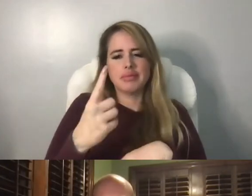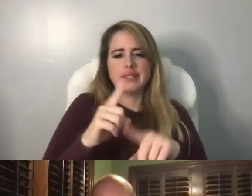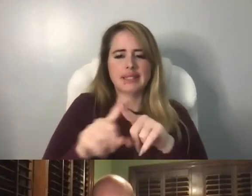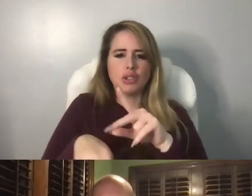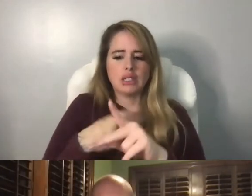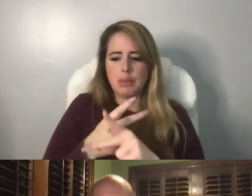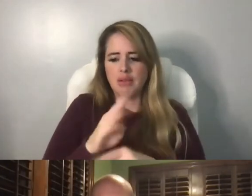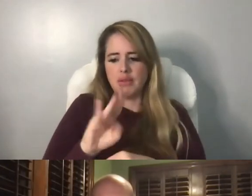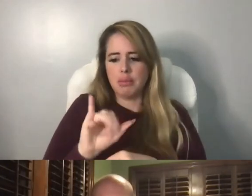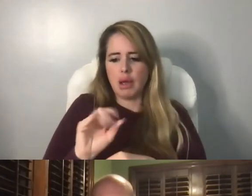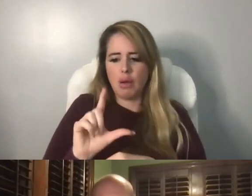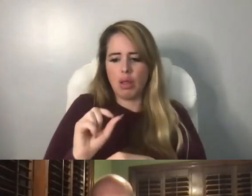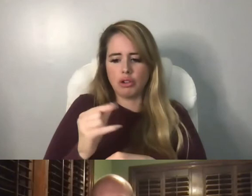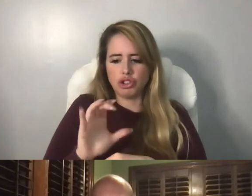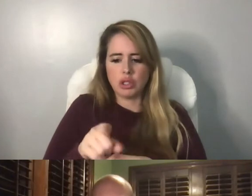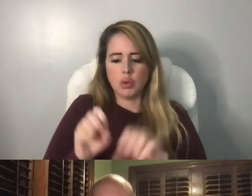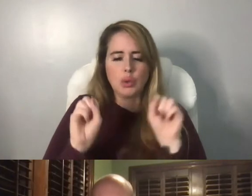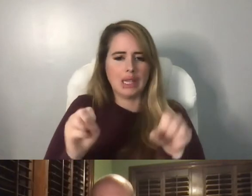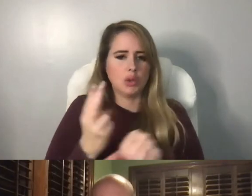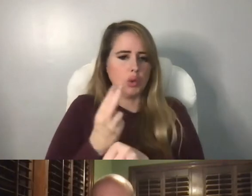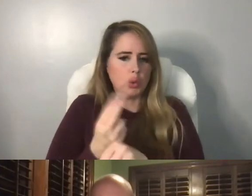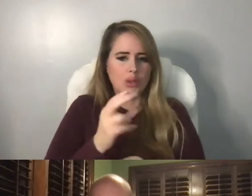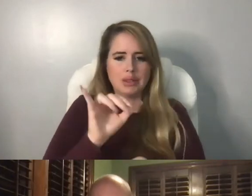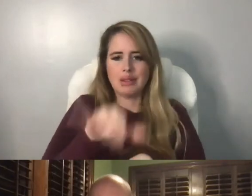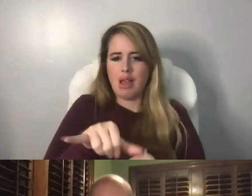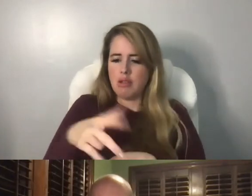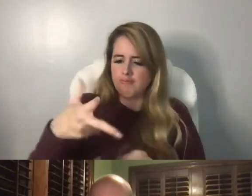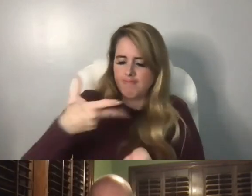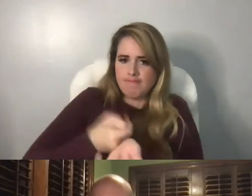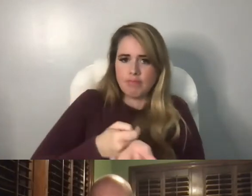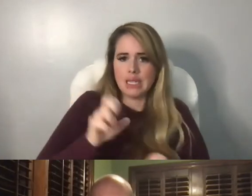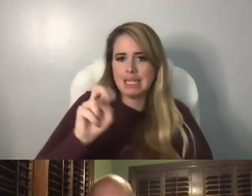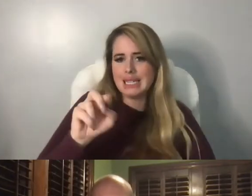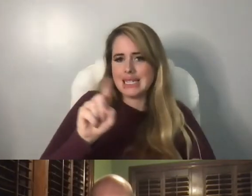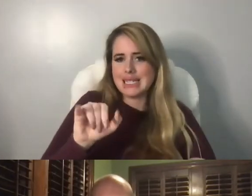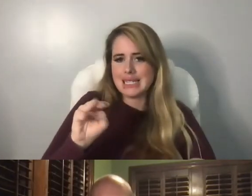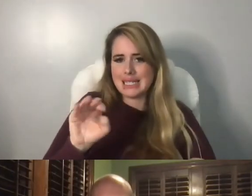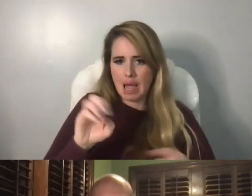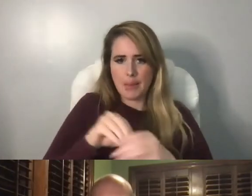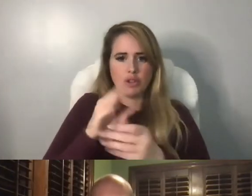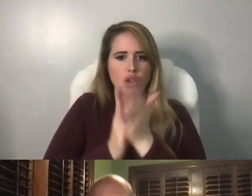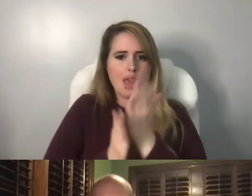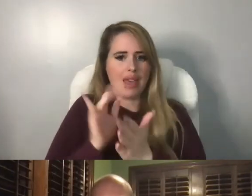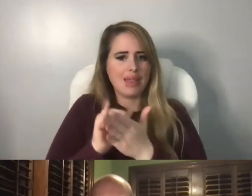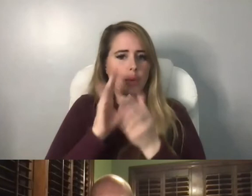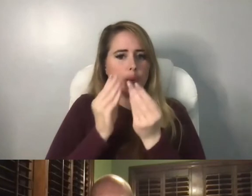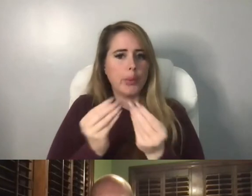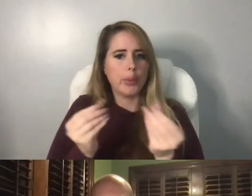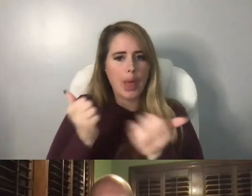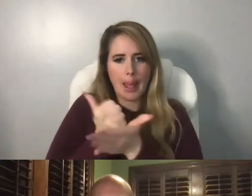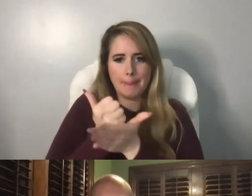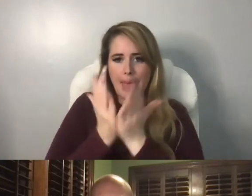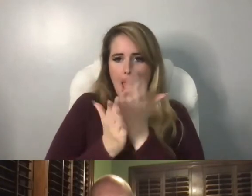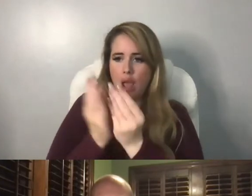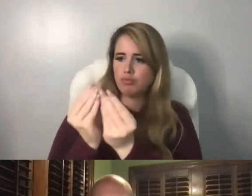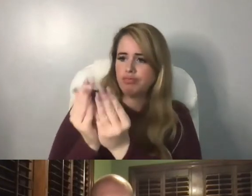inject an enzyme into the cord that's into the hand, and that dissolves the contraction, helps the hand open up.